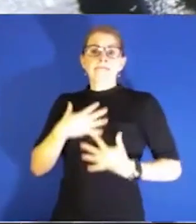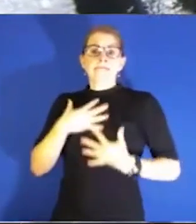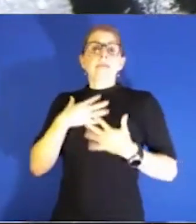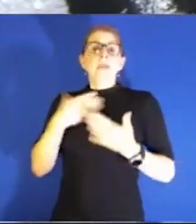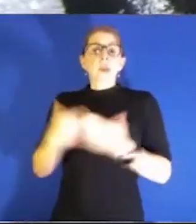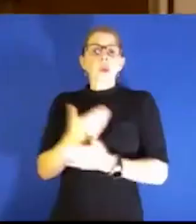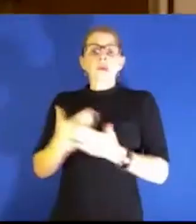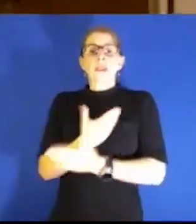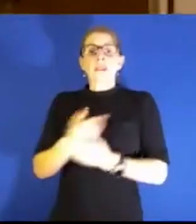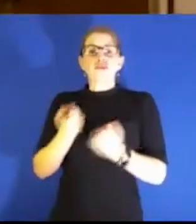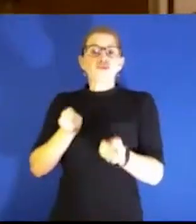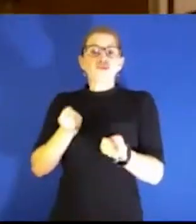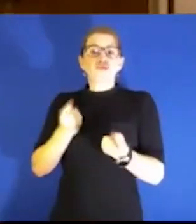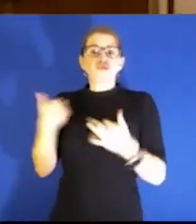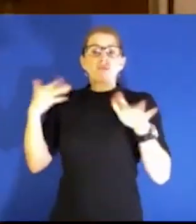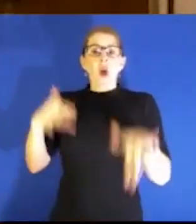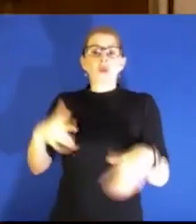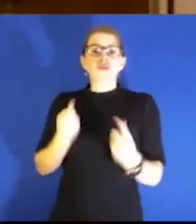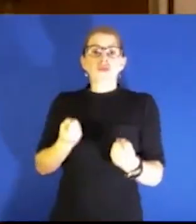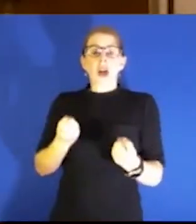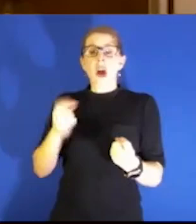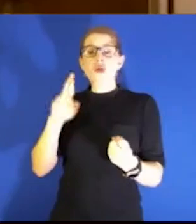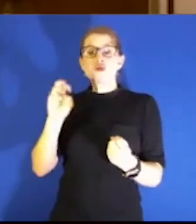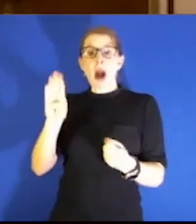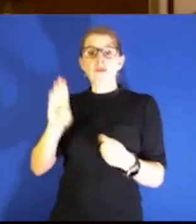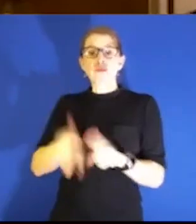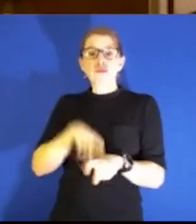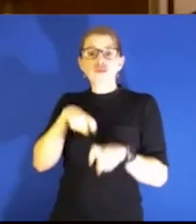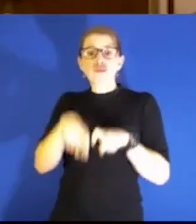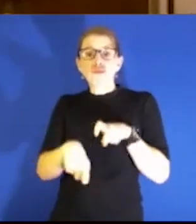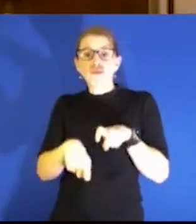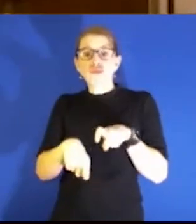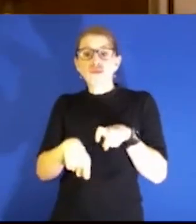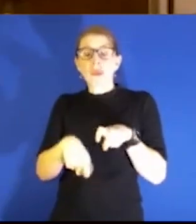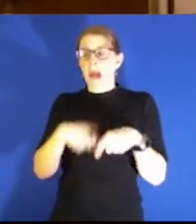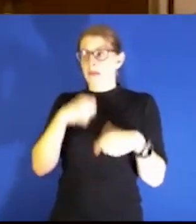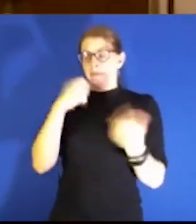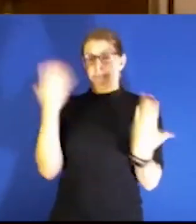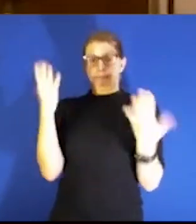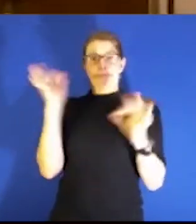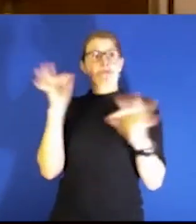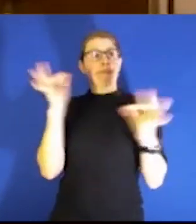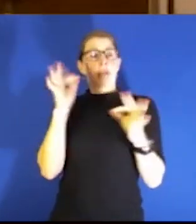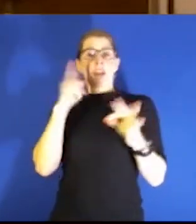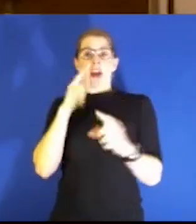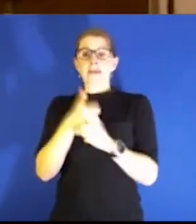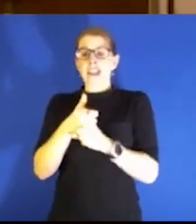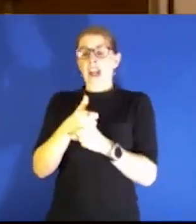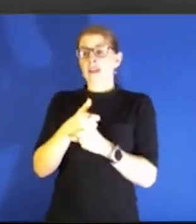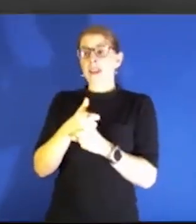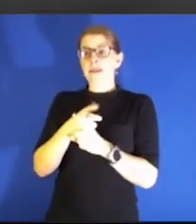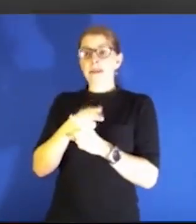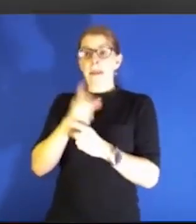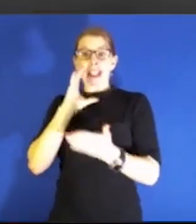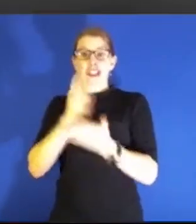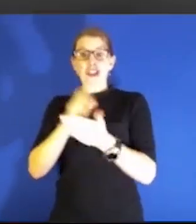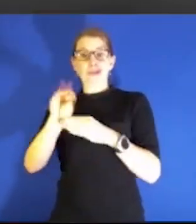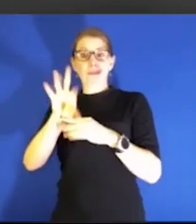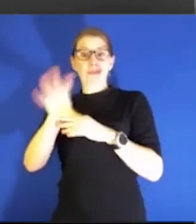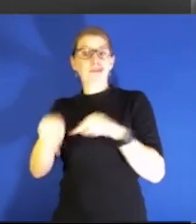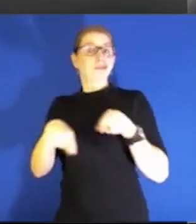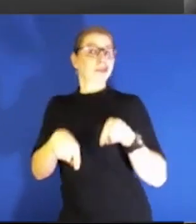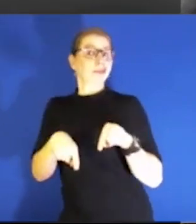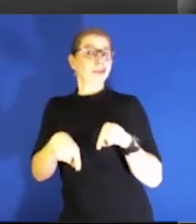Colorado. Rob got down on one knee, and I didn't think anything of it. I just thought he was posing for the camera, and that's when